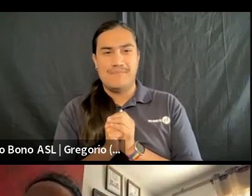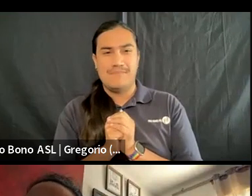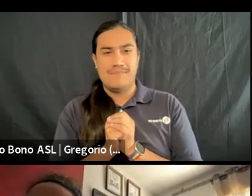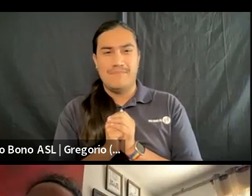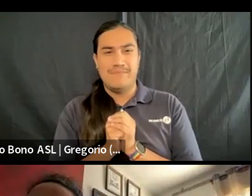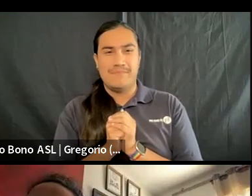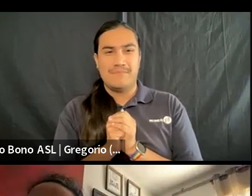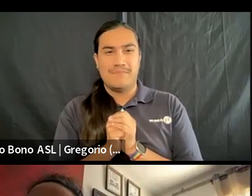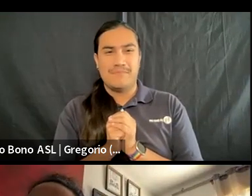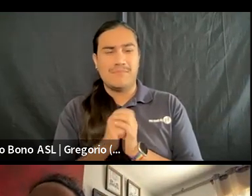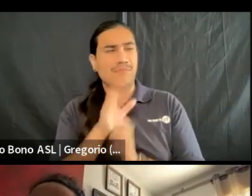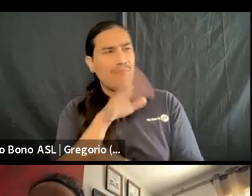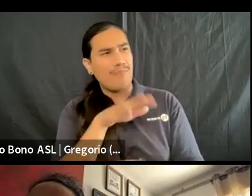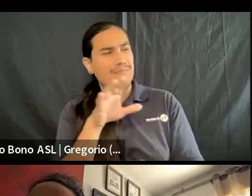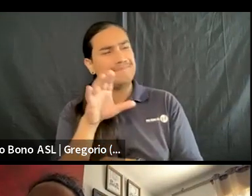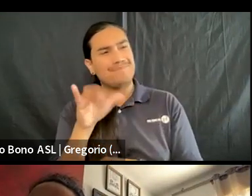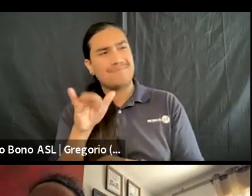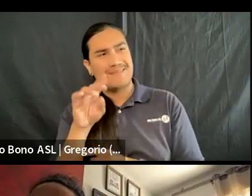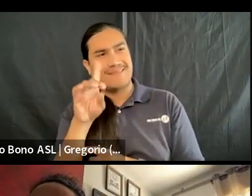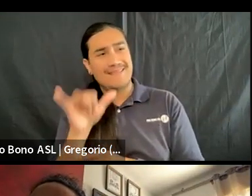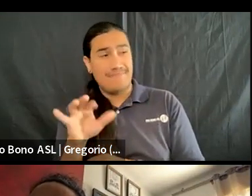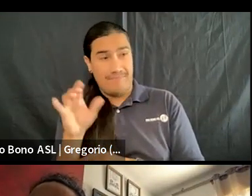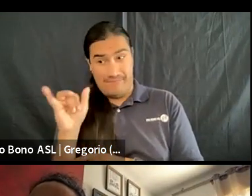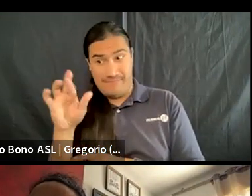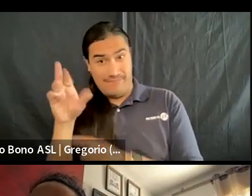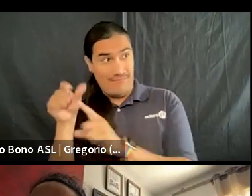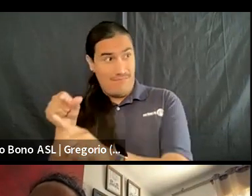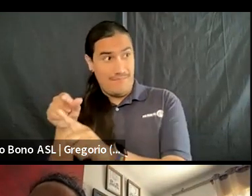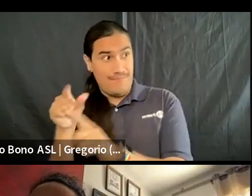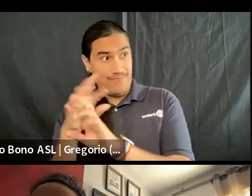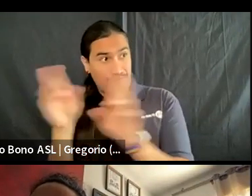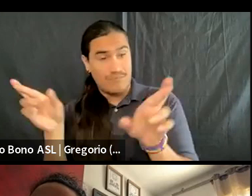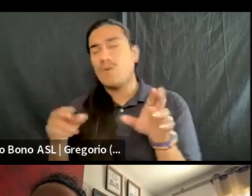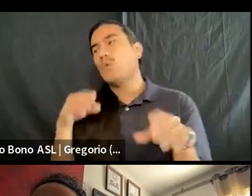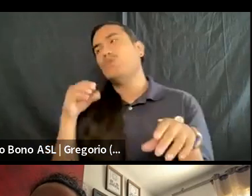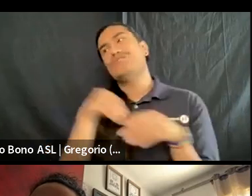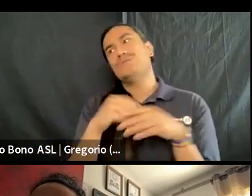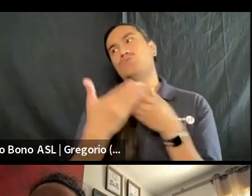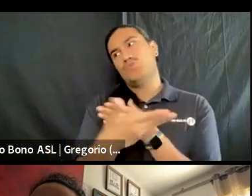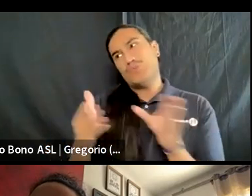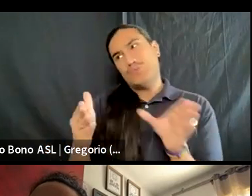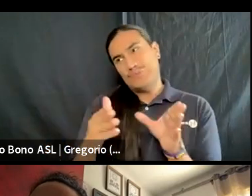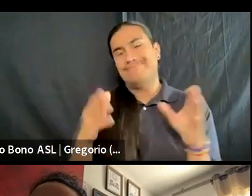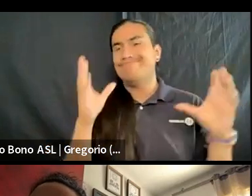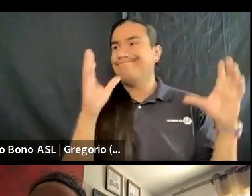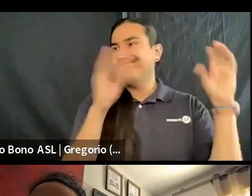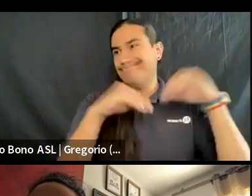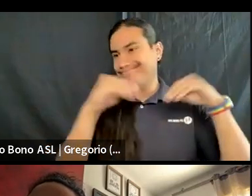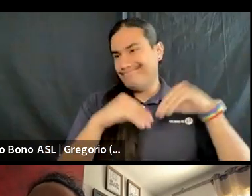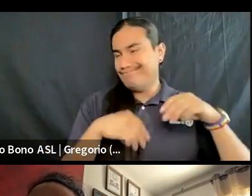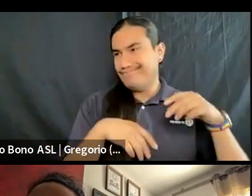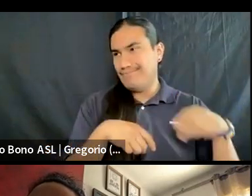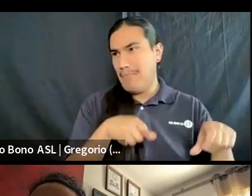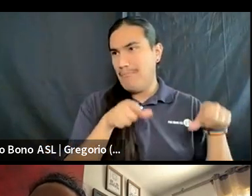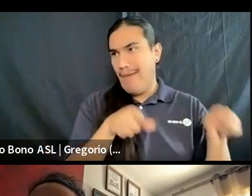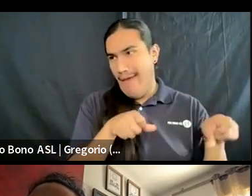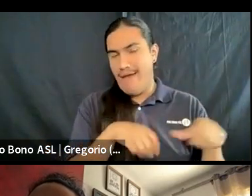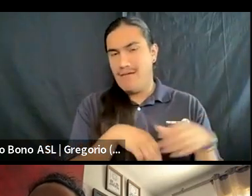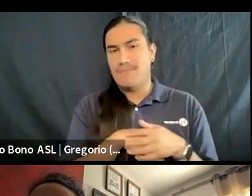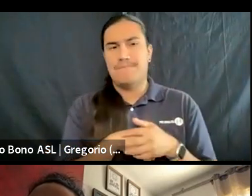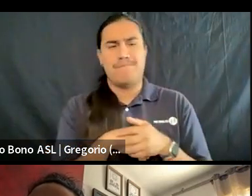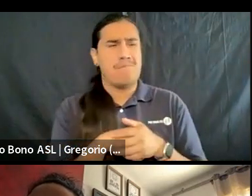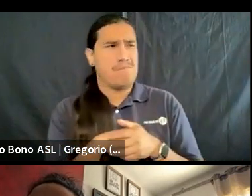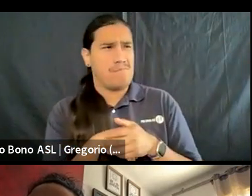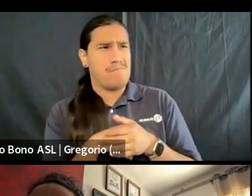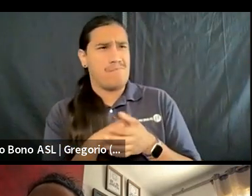Hey, Cindy, is Iris ready? Oh, she's in her room packing a bag. You